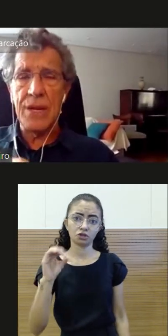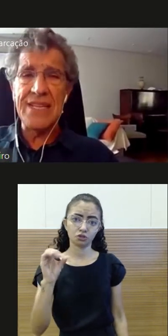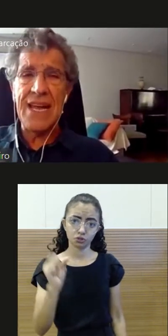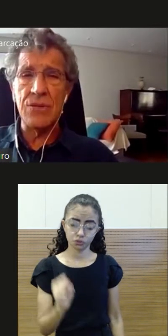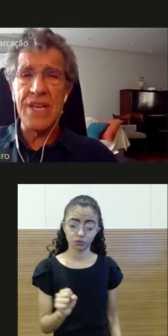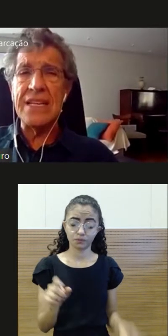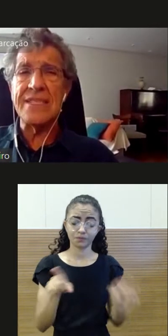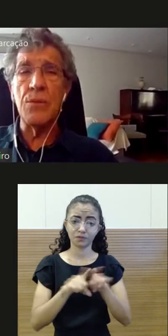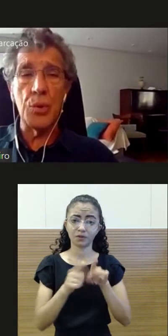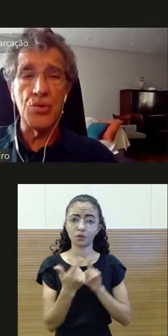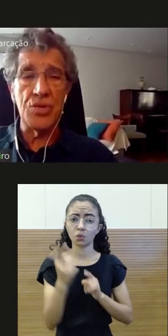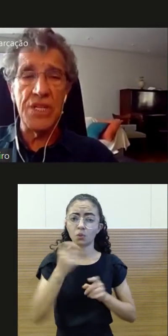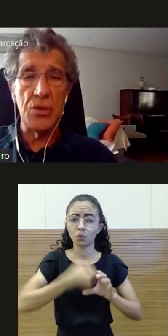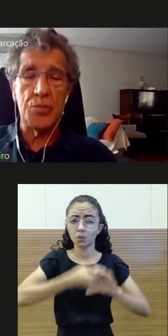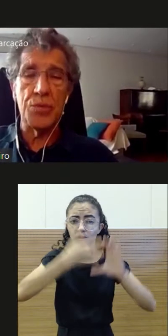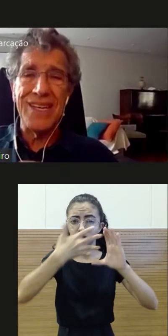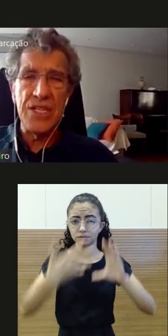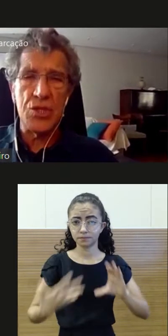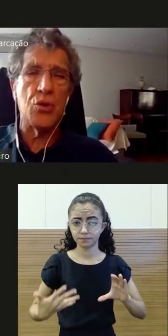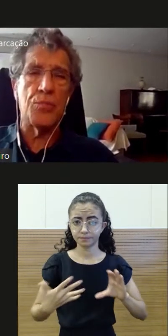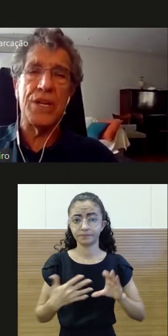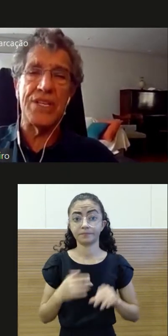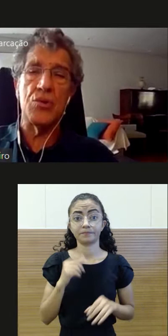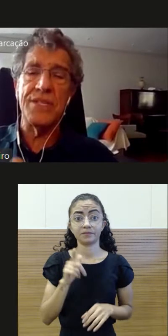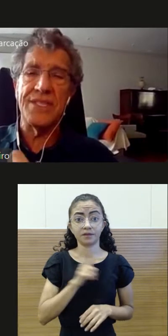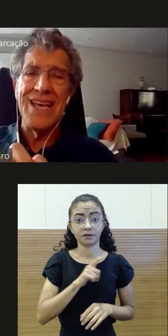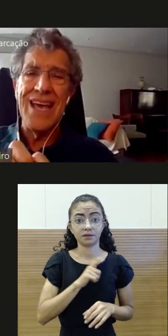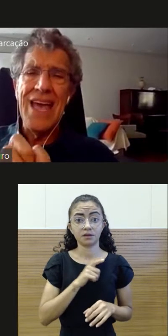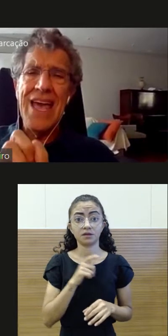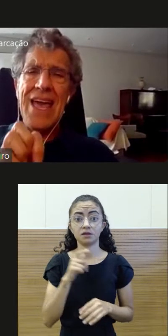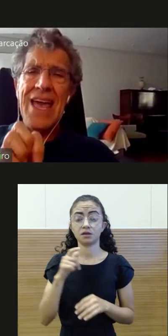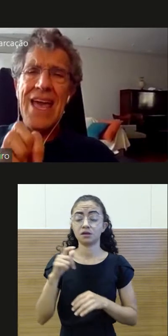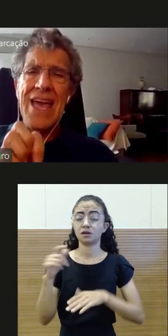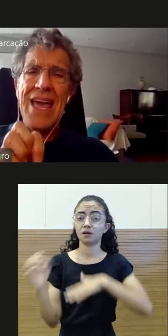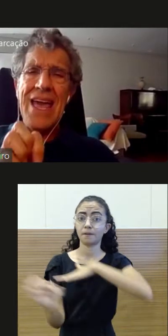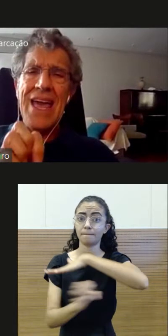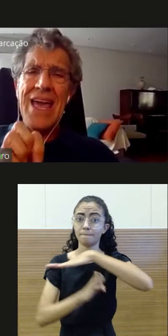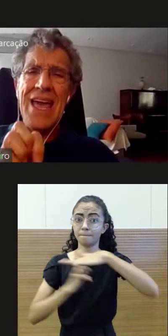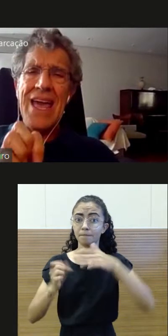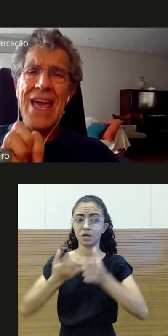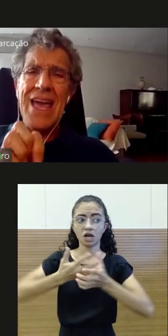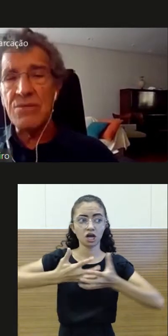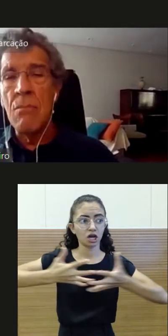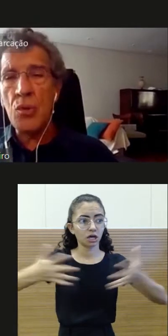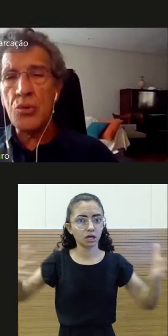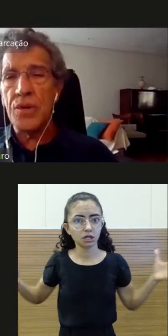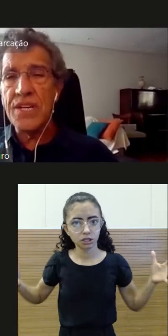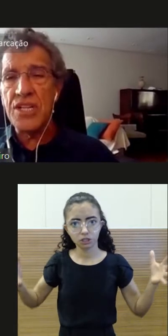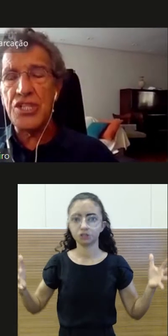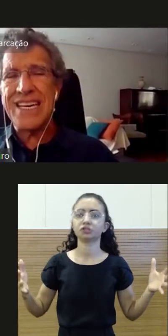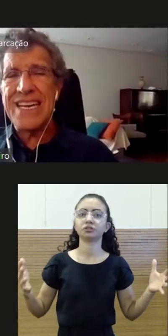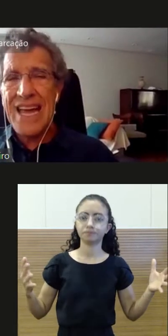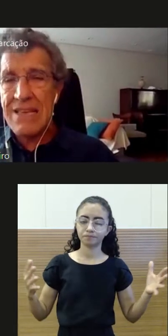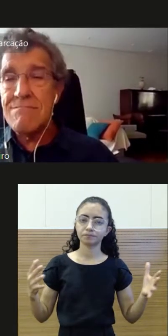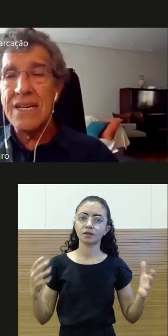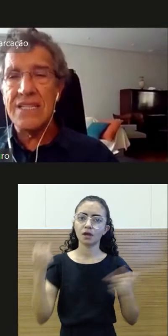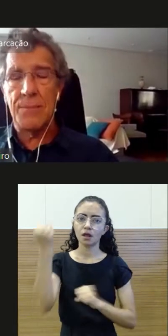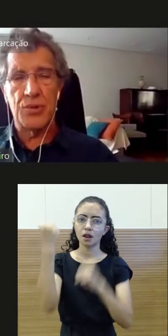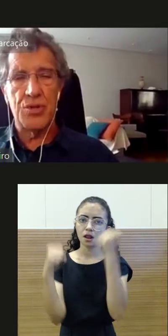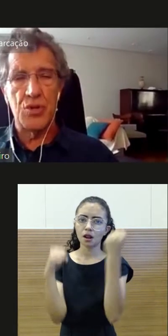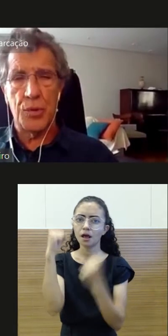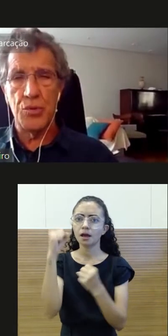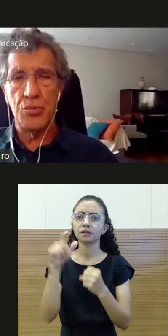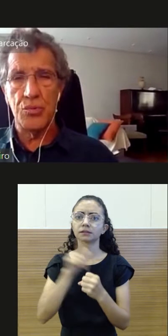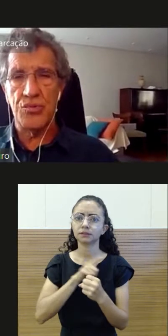forth. Another characteristics is they are produced by large corporations and